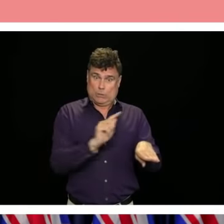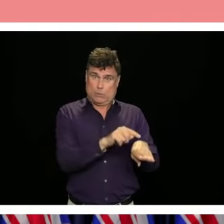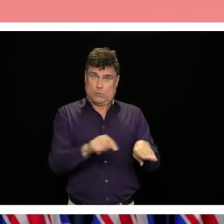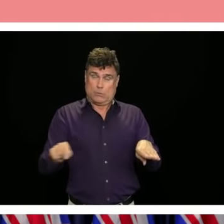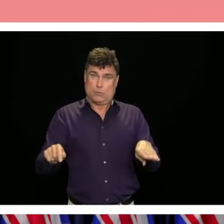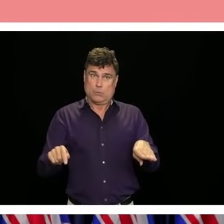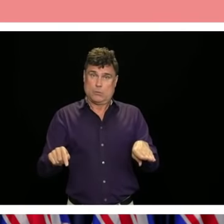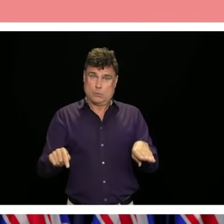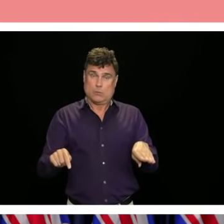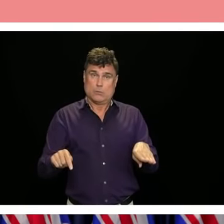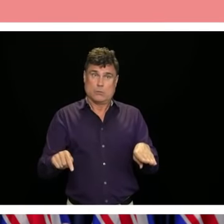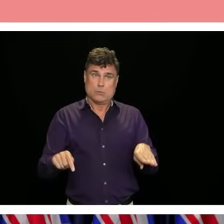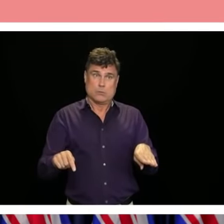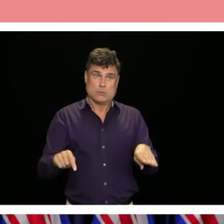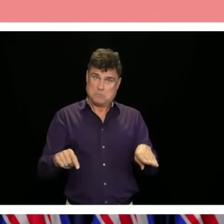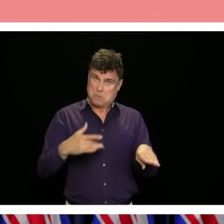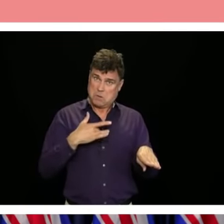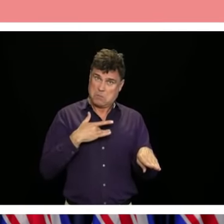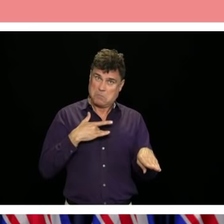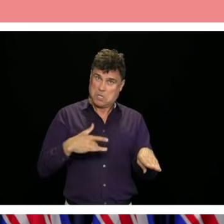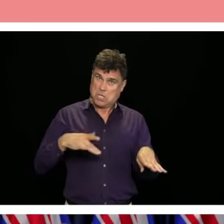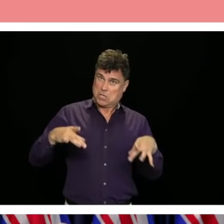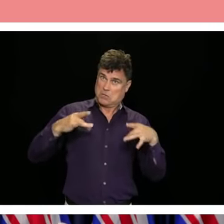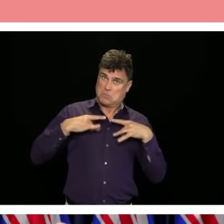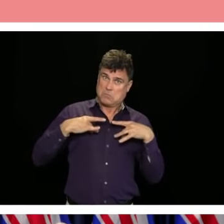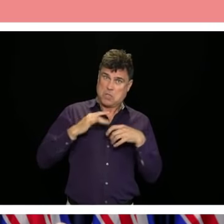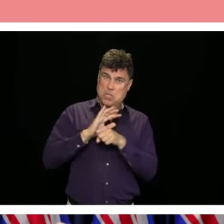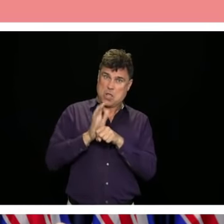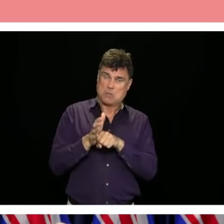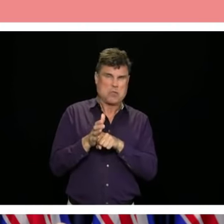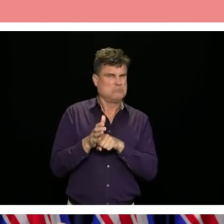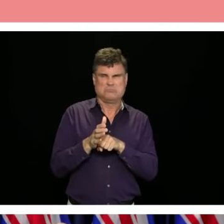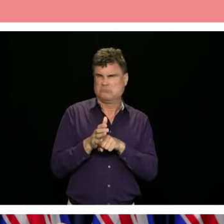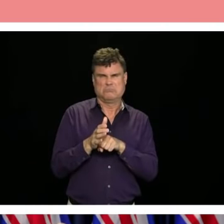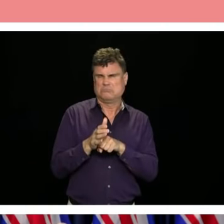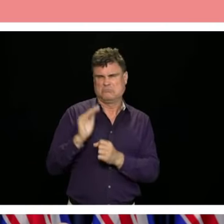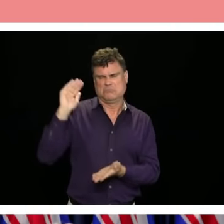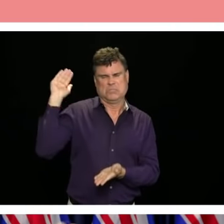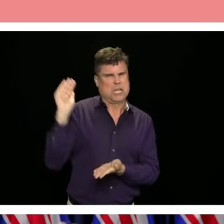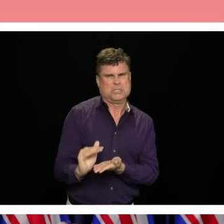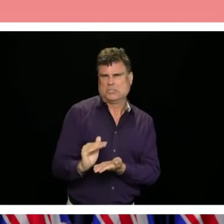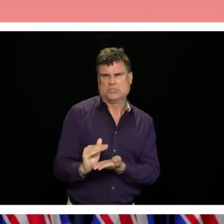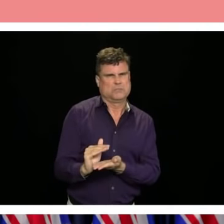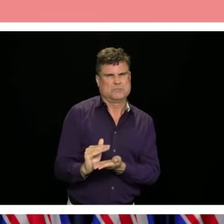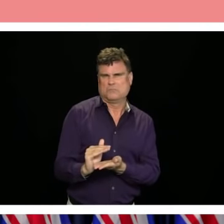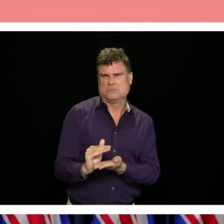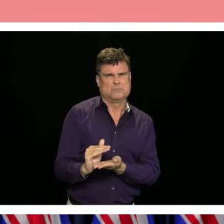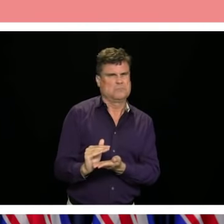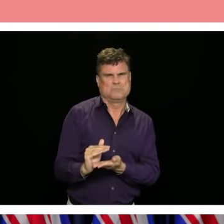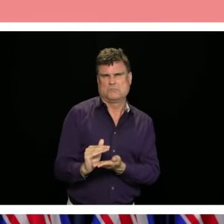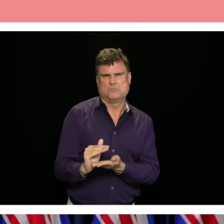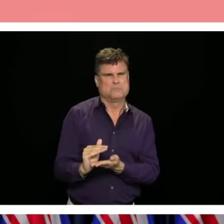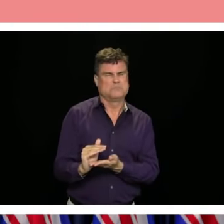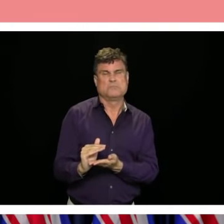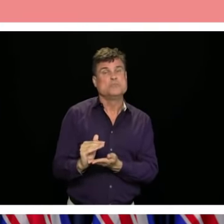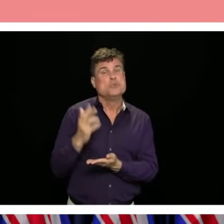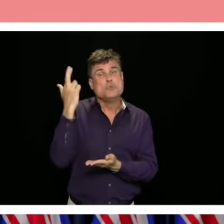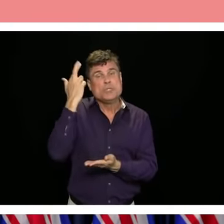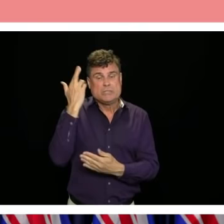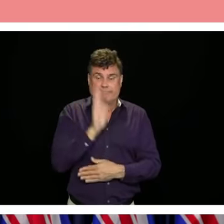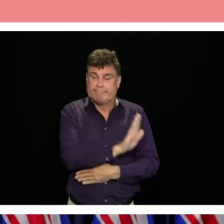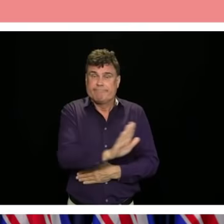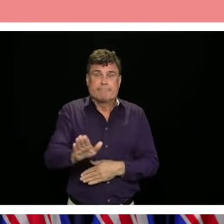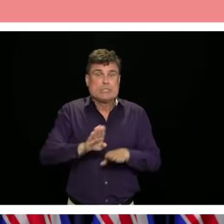understand how we can use this structured model to understand impacts of things like schools reopening. So